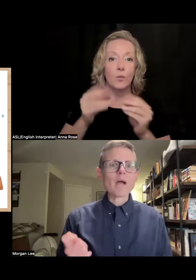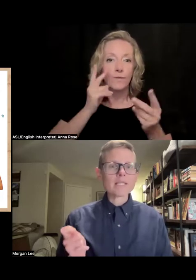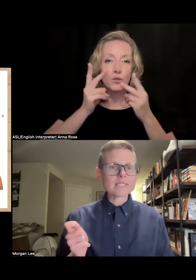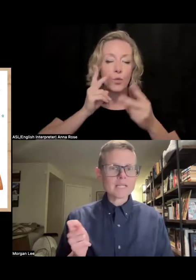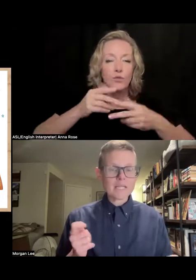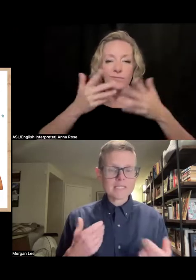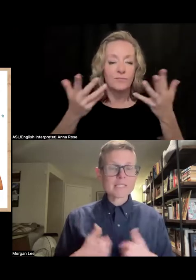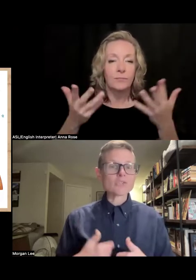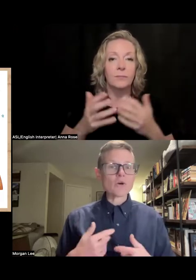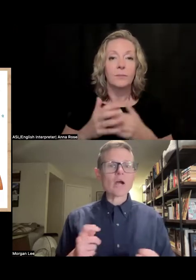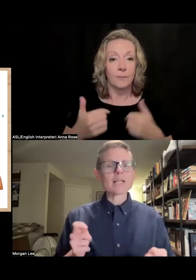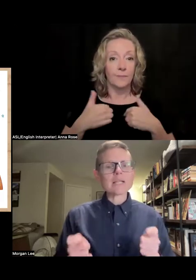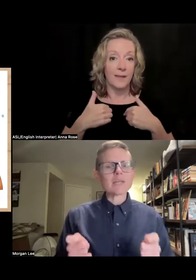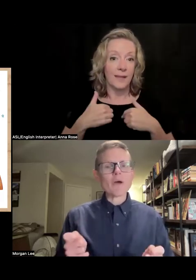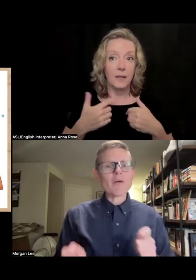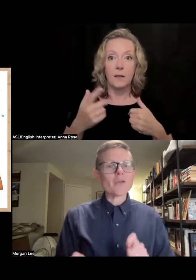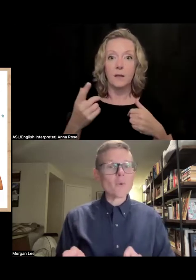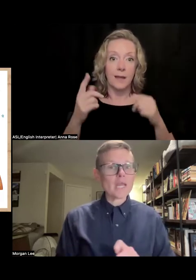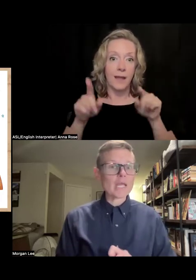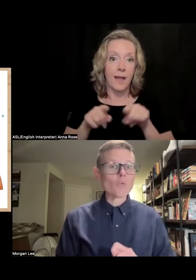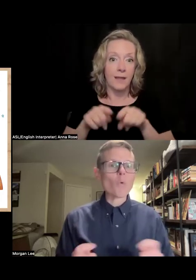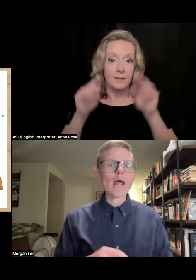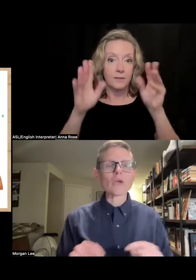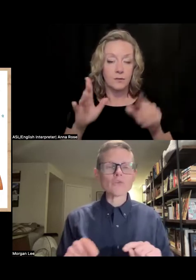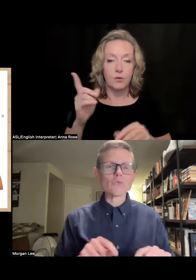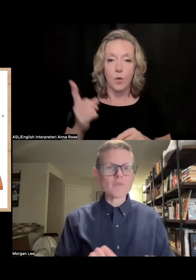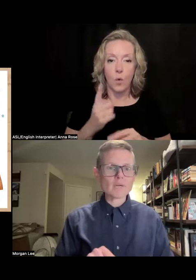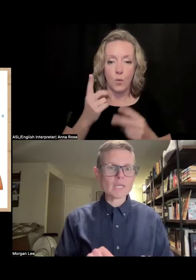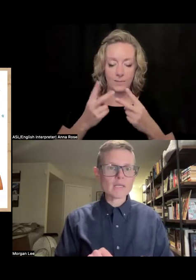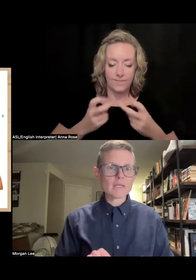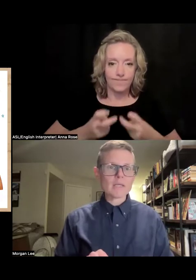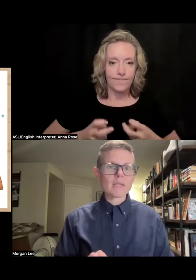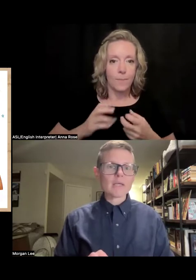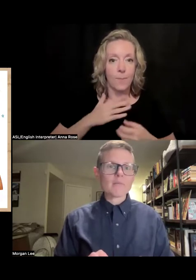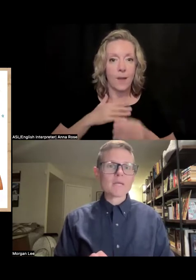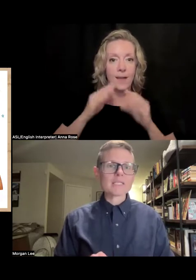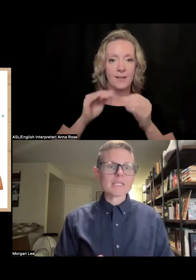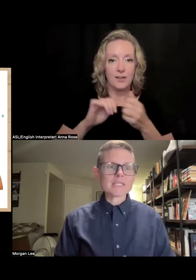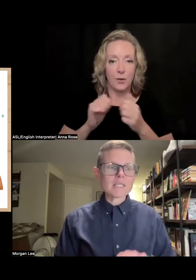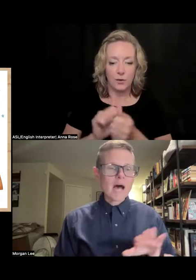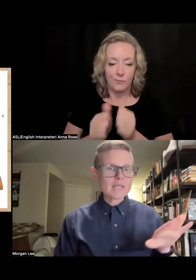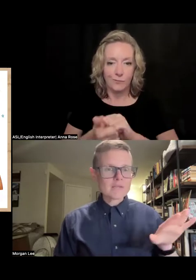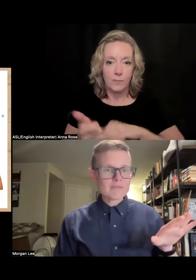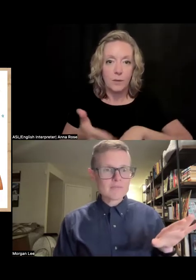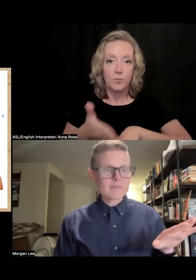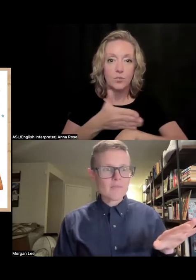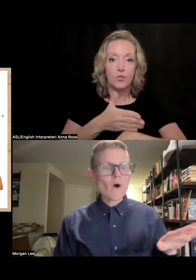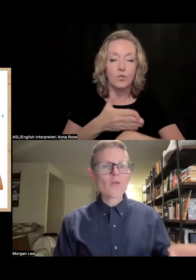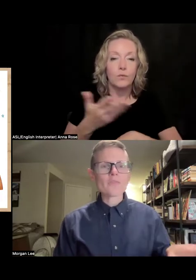I'm constantly, as a teacher, constantly evaluating what I could do differently, because it's